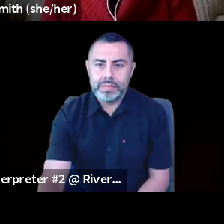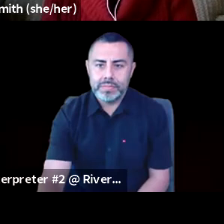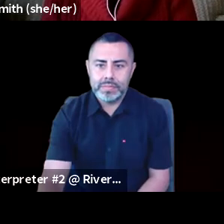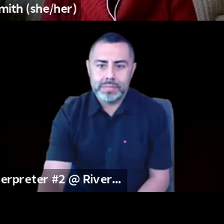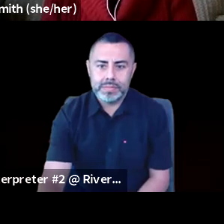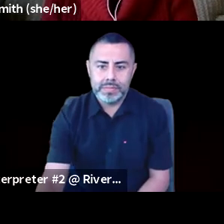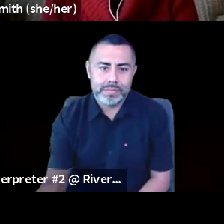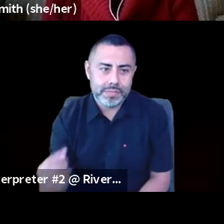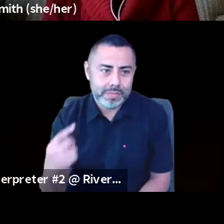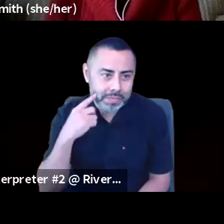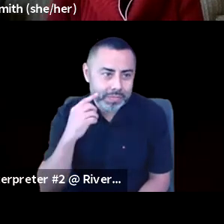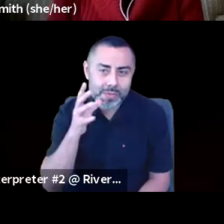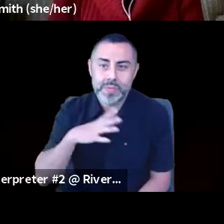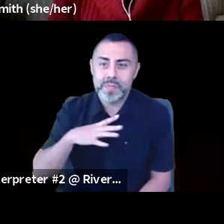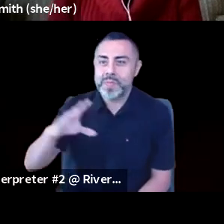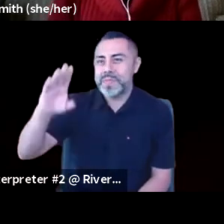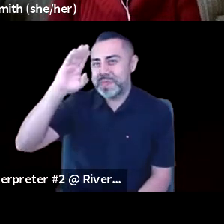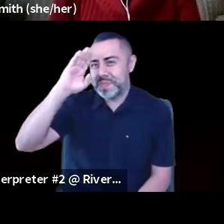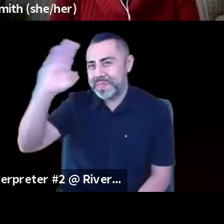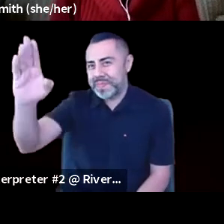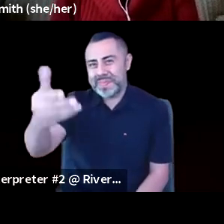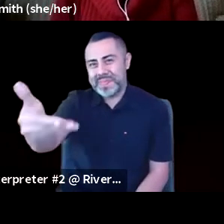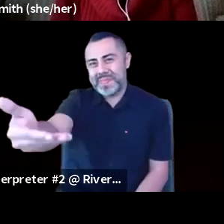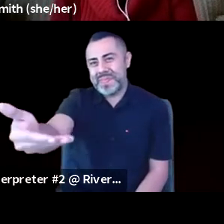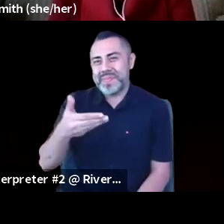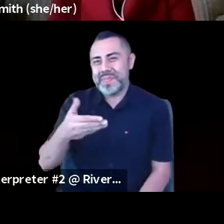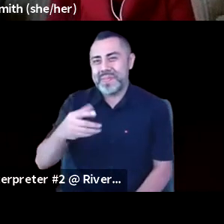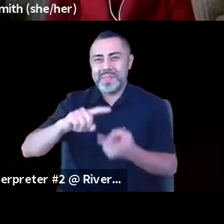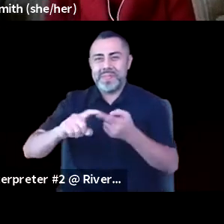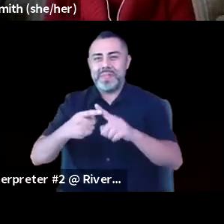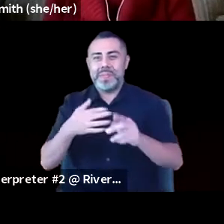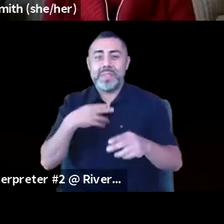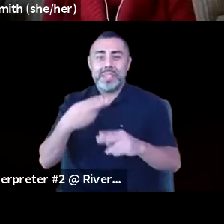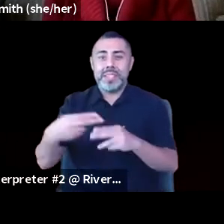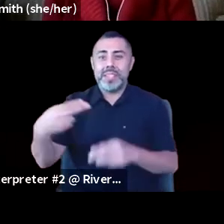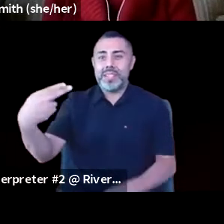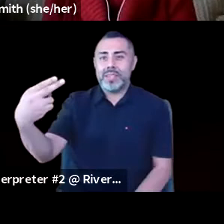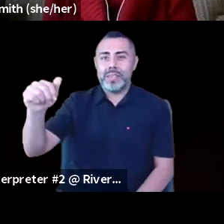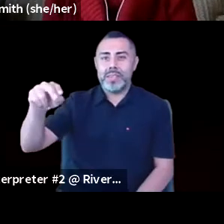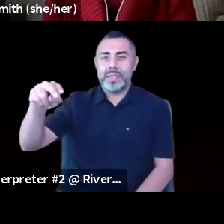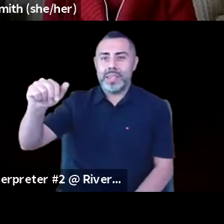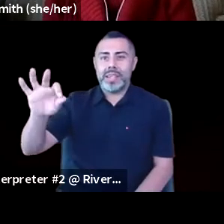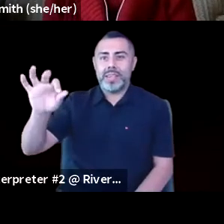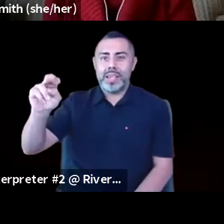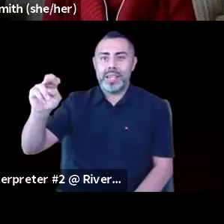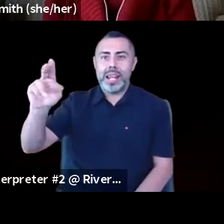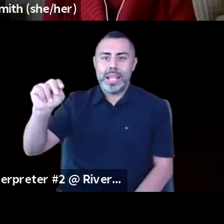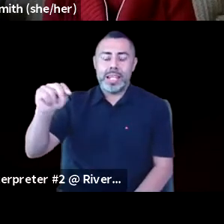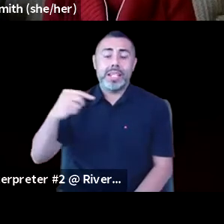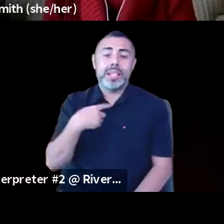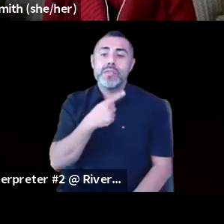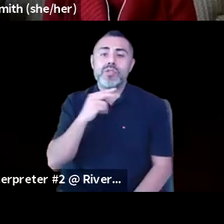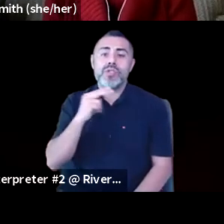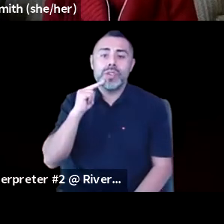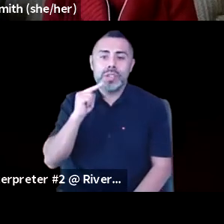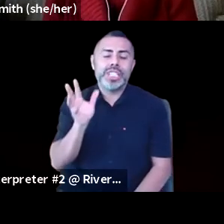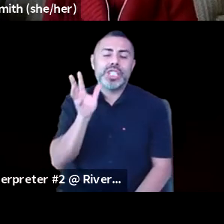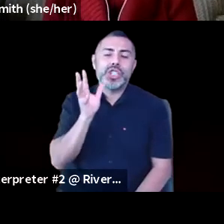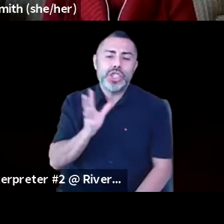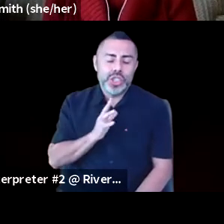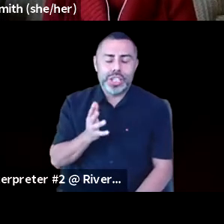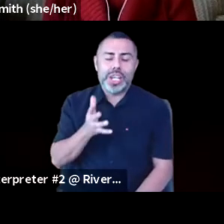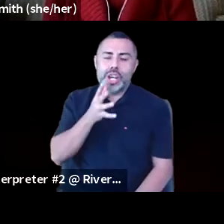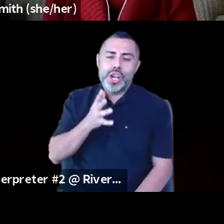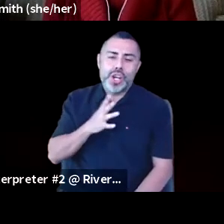Excellent. Welcome, friends. My name is Hannah Fenlon. My pronouns are she, her, and hers, and I am one of the producers of